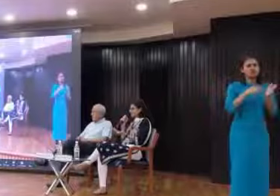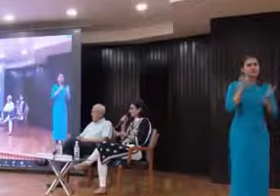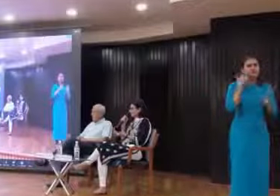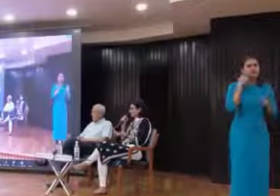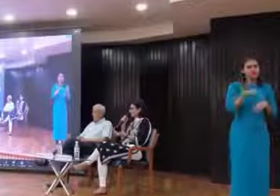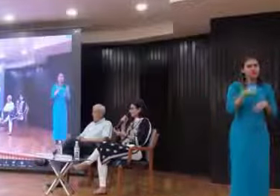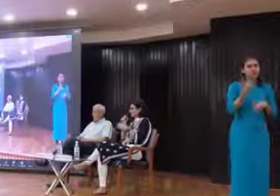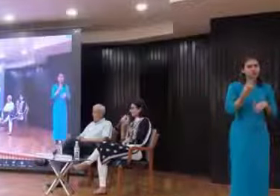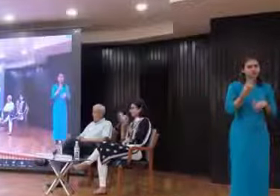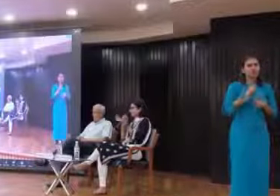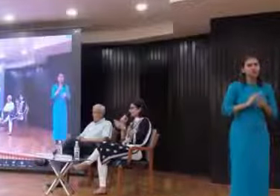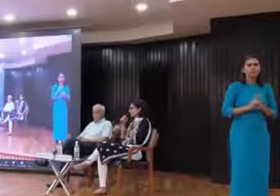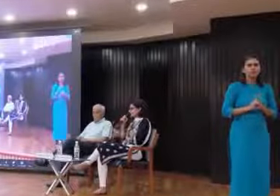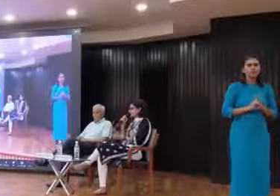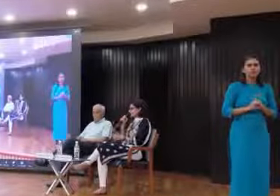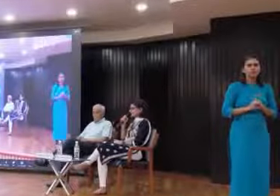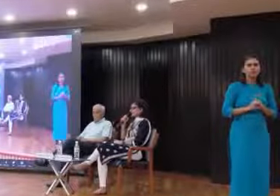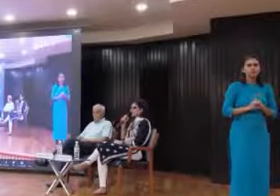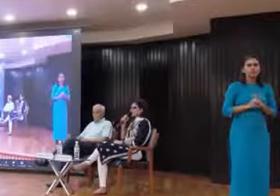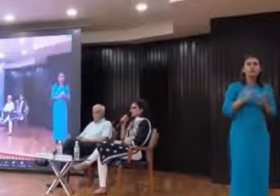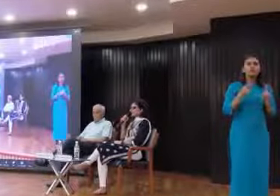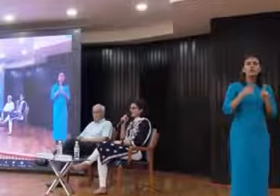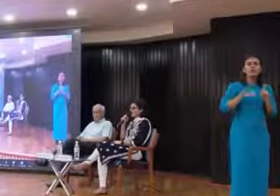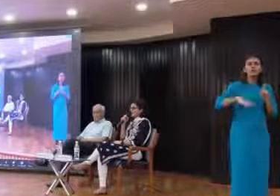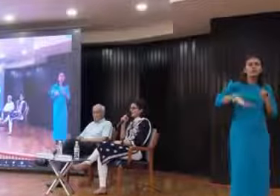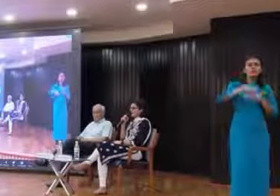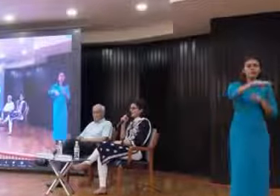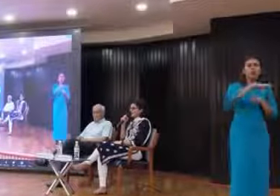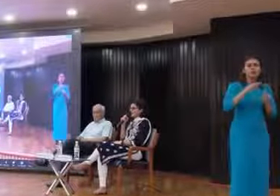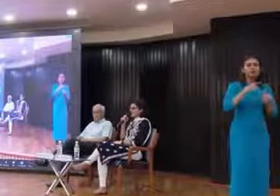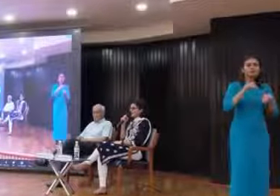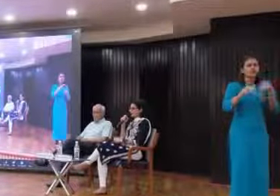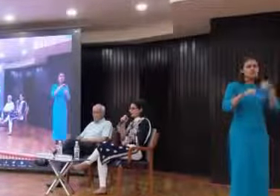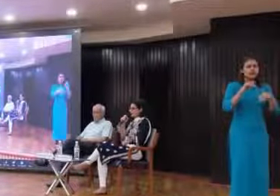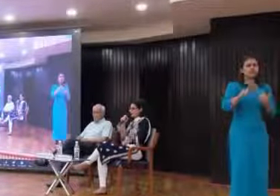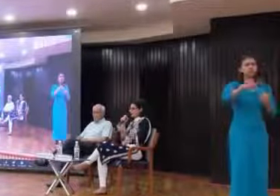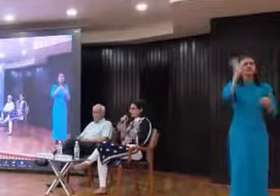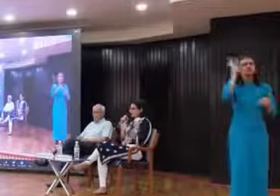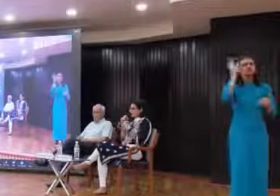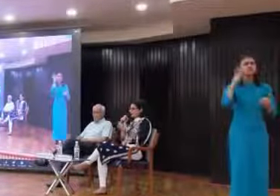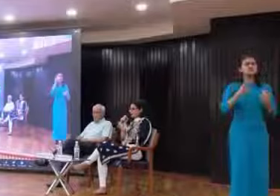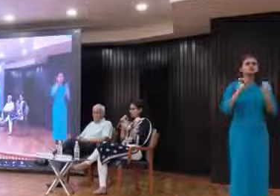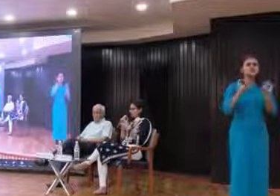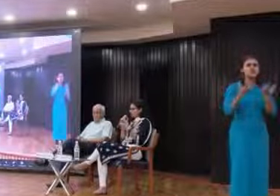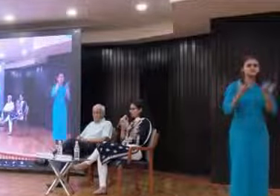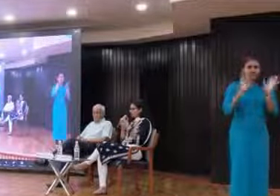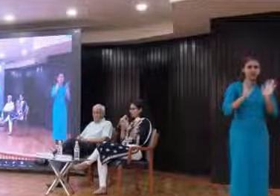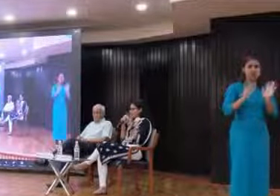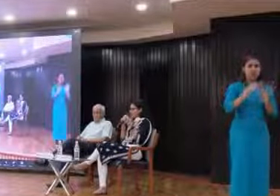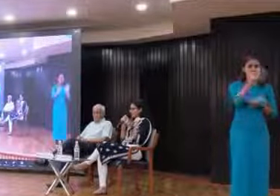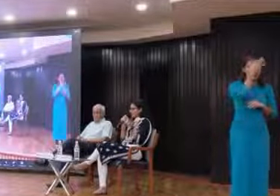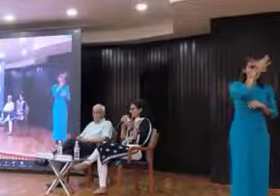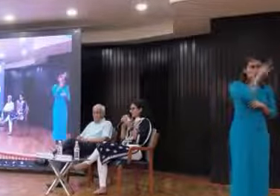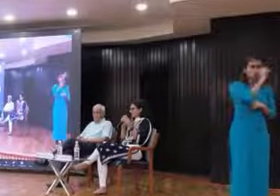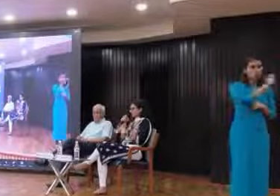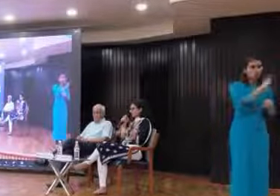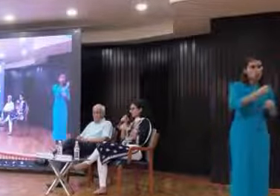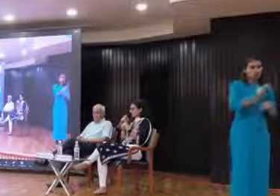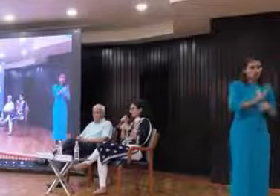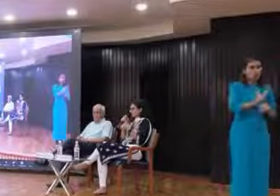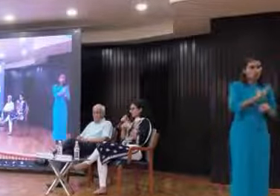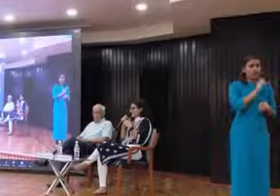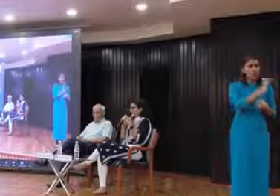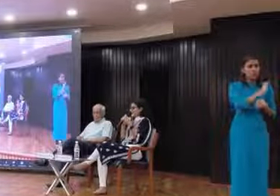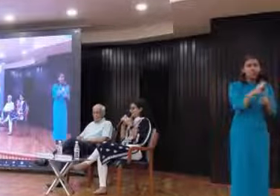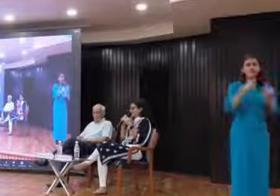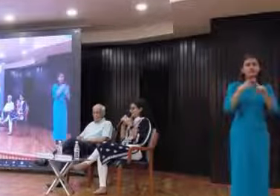an elected governor or elected head of the state. Now, the reason the relationship between Nehru and Abdullah goes down south